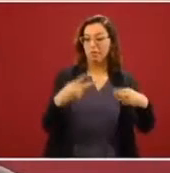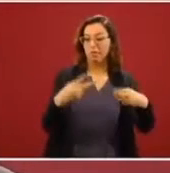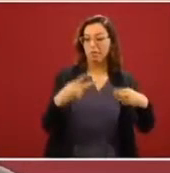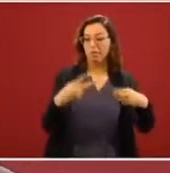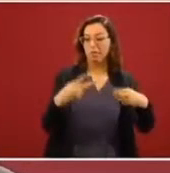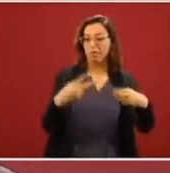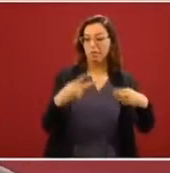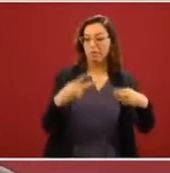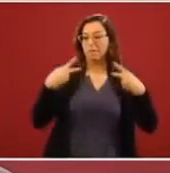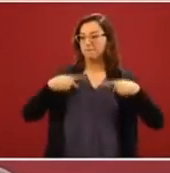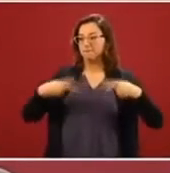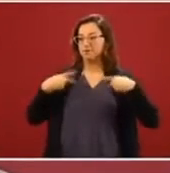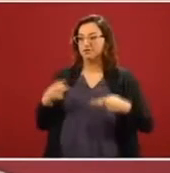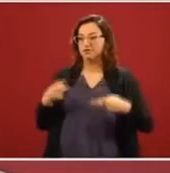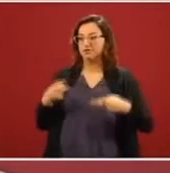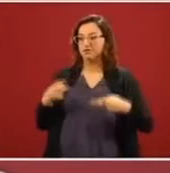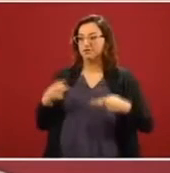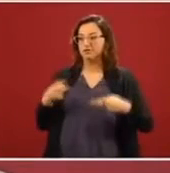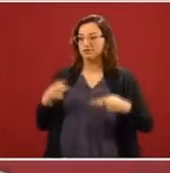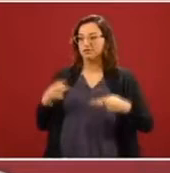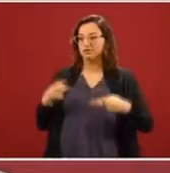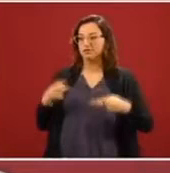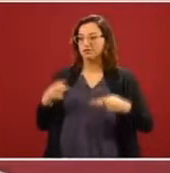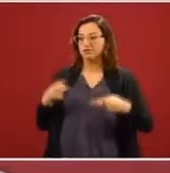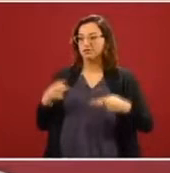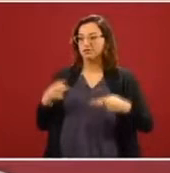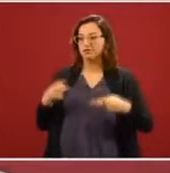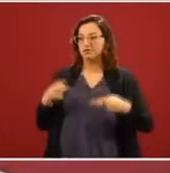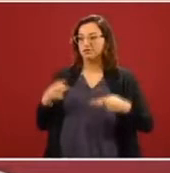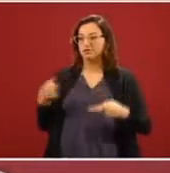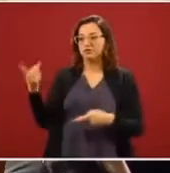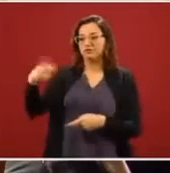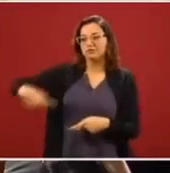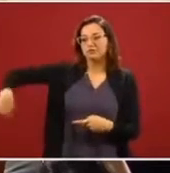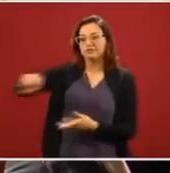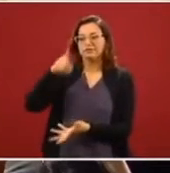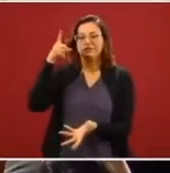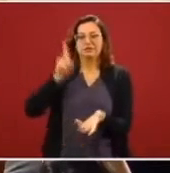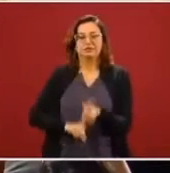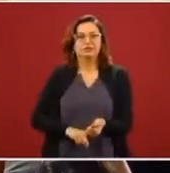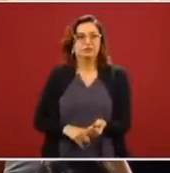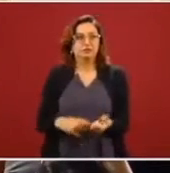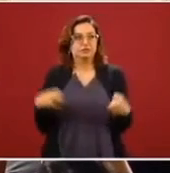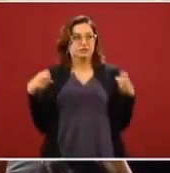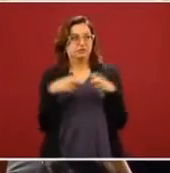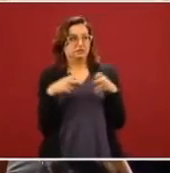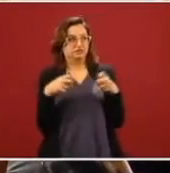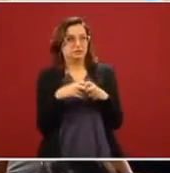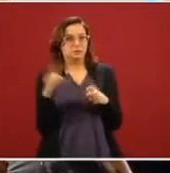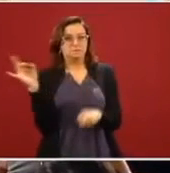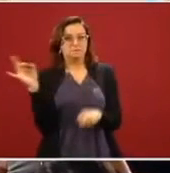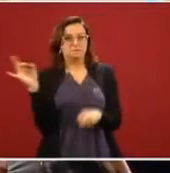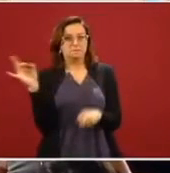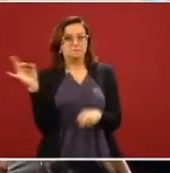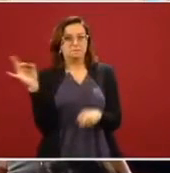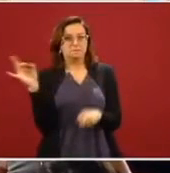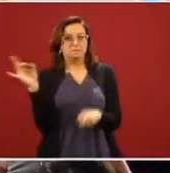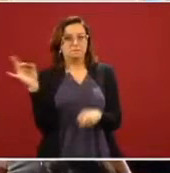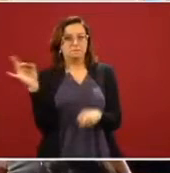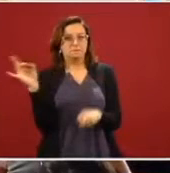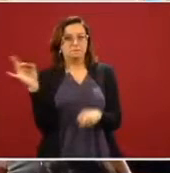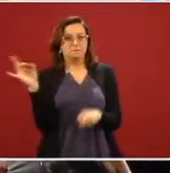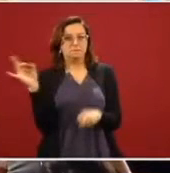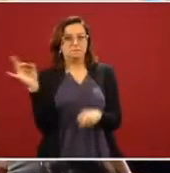epidemics de enfermedades infecciosas. of infectious diseases. Porque la incertidumbre, Because